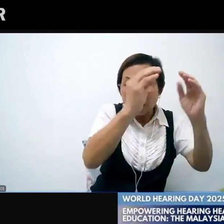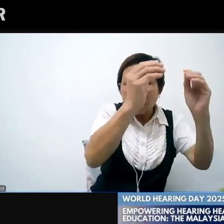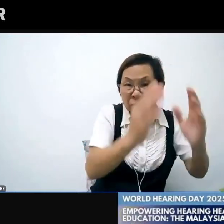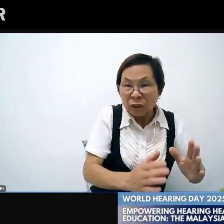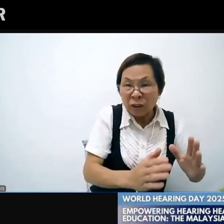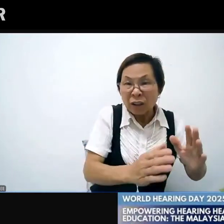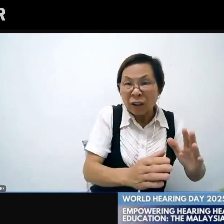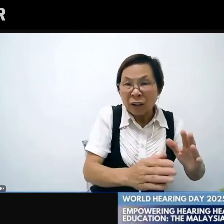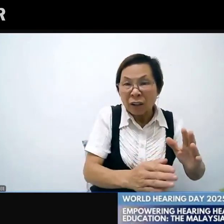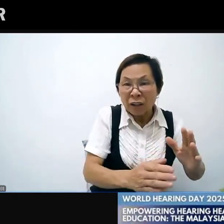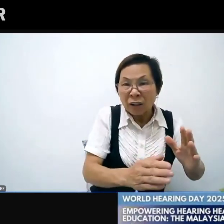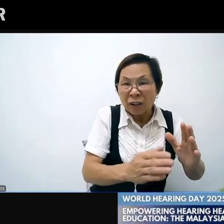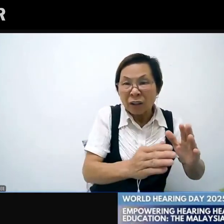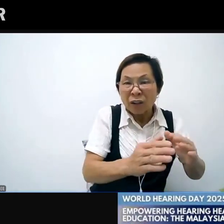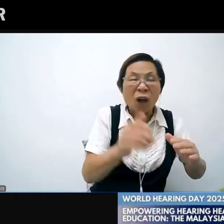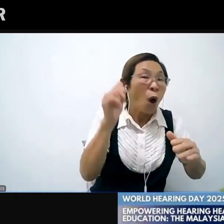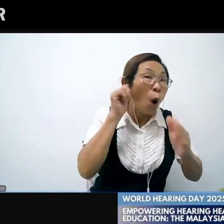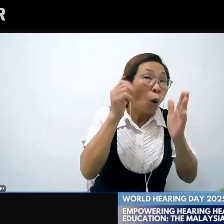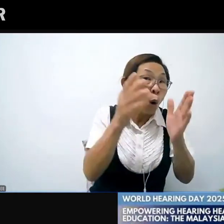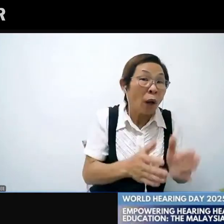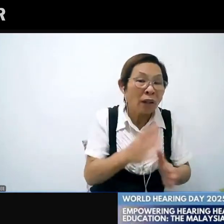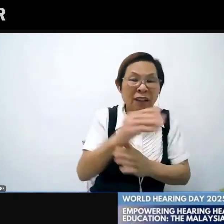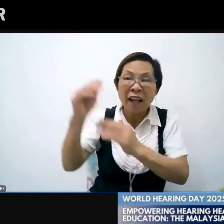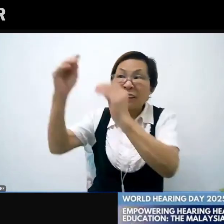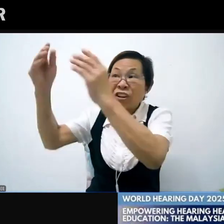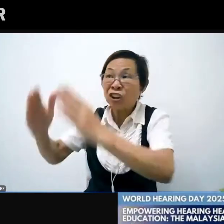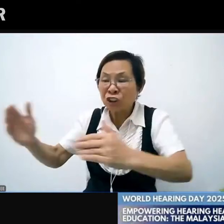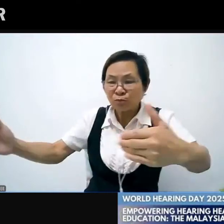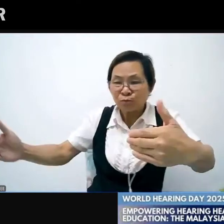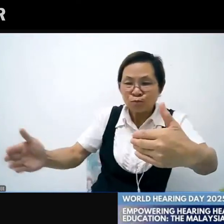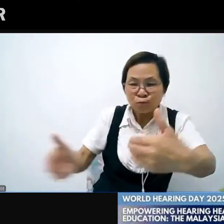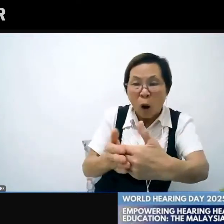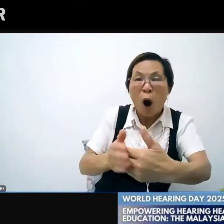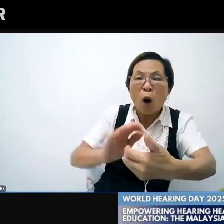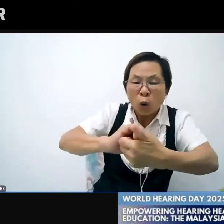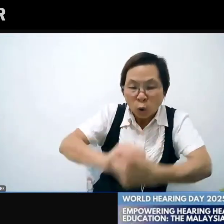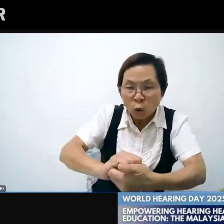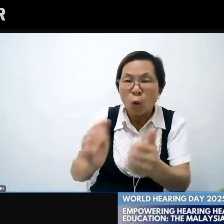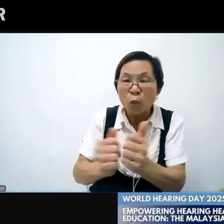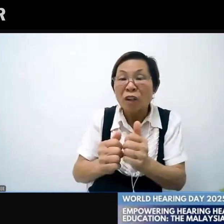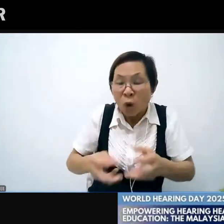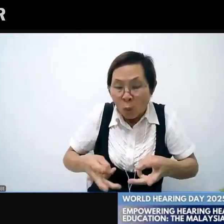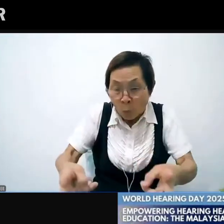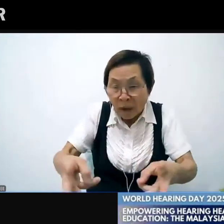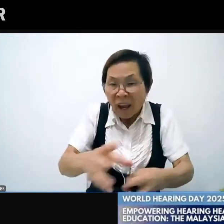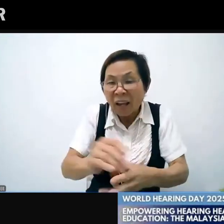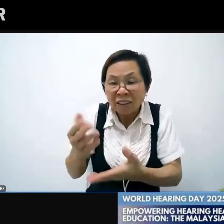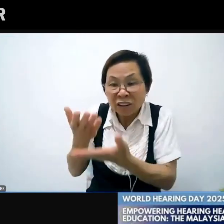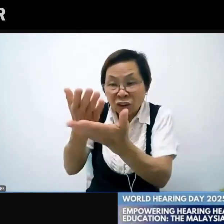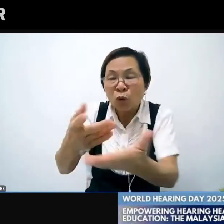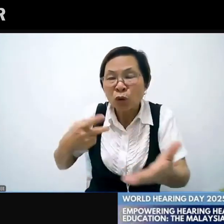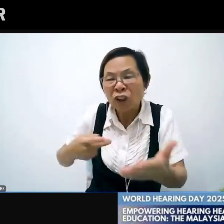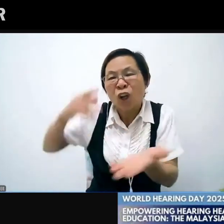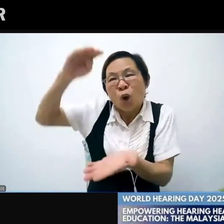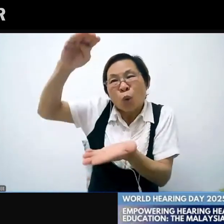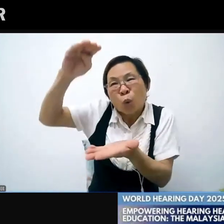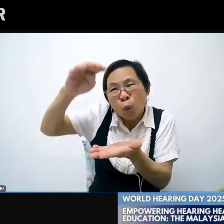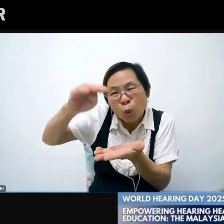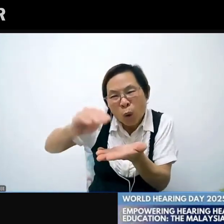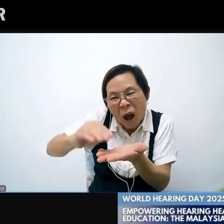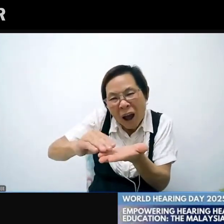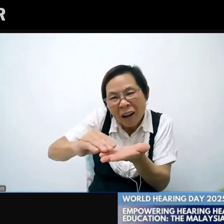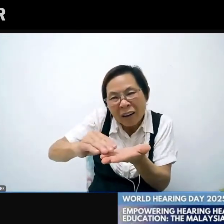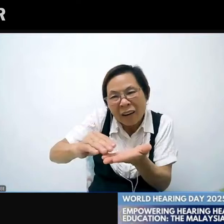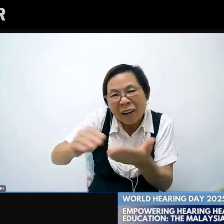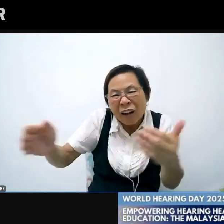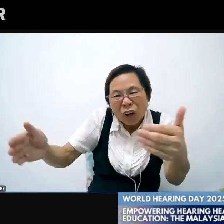is audiologists and the teachers. So with this approach, with your suggestion, I think we can minimize. It's not close the